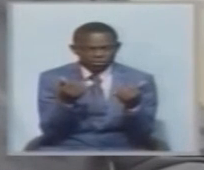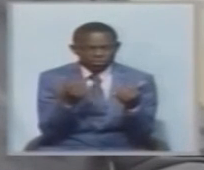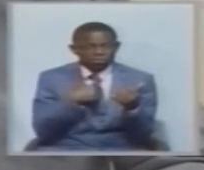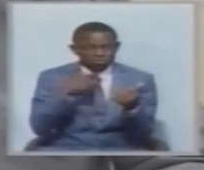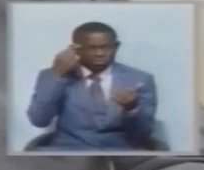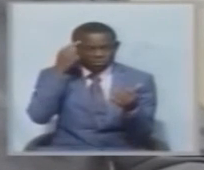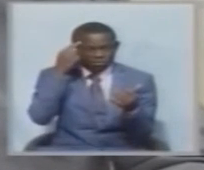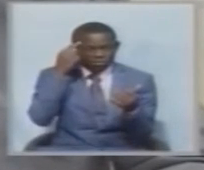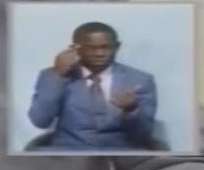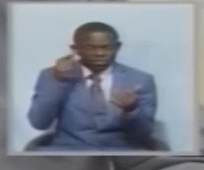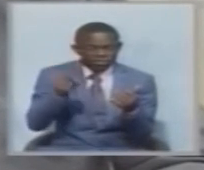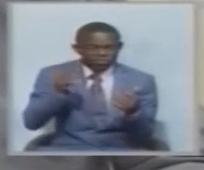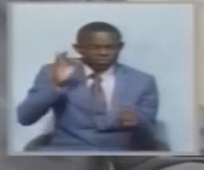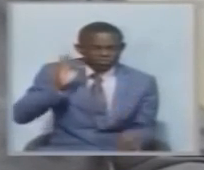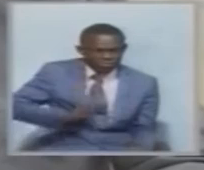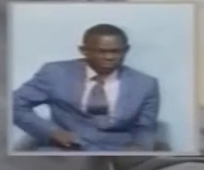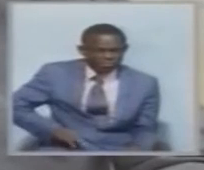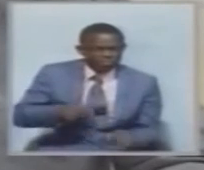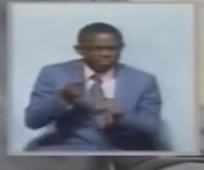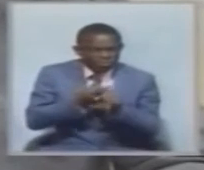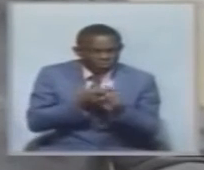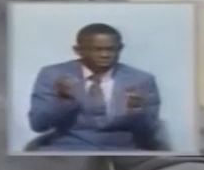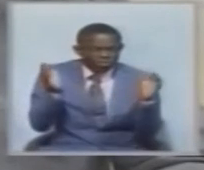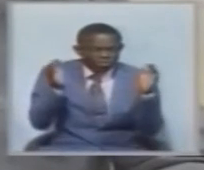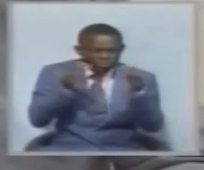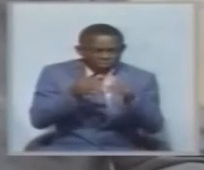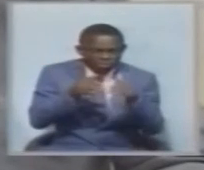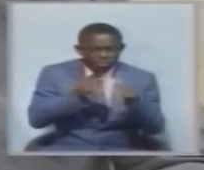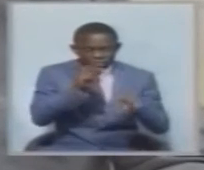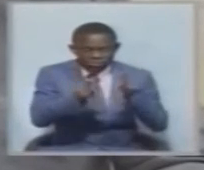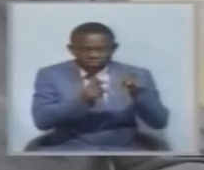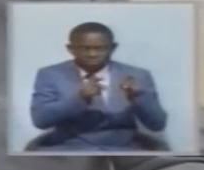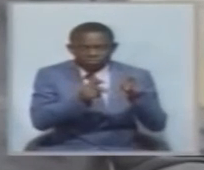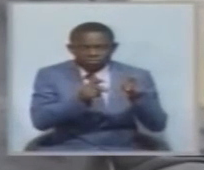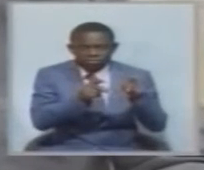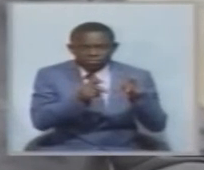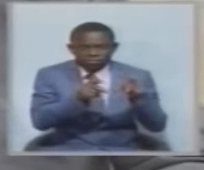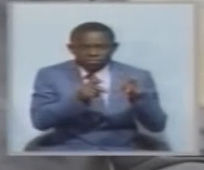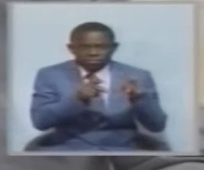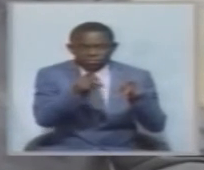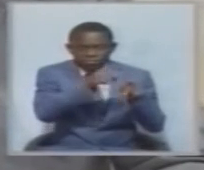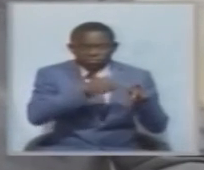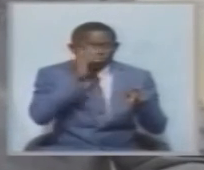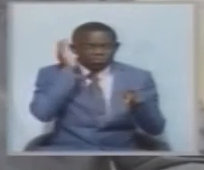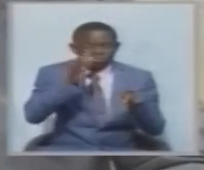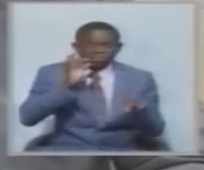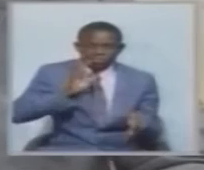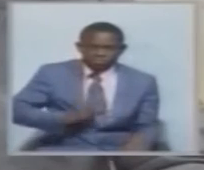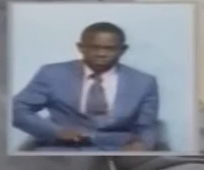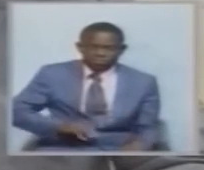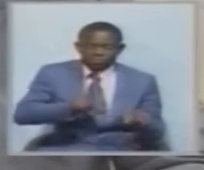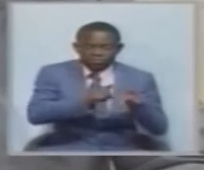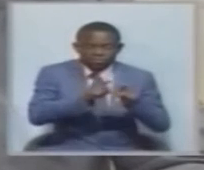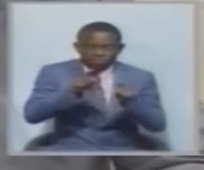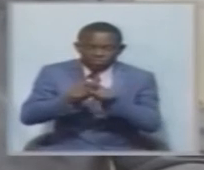in terms of benefits, I think the people down there who are doing ordinary business will benefit. The corporate world